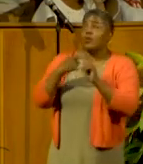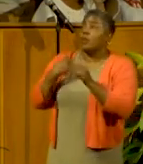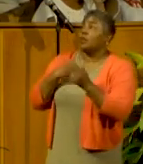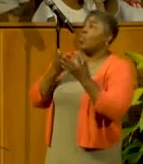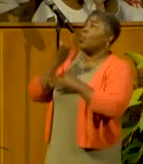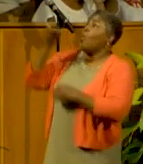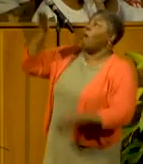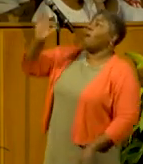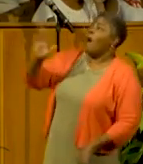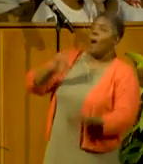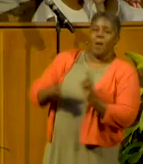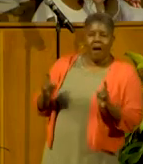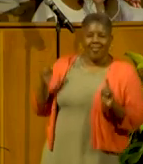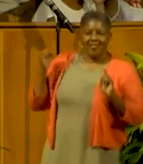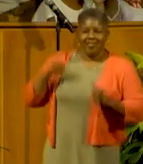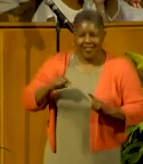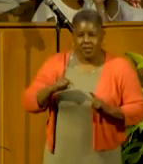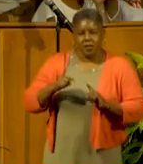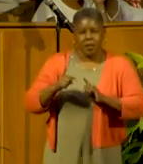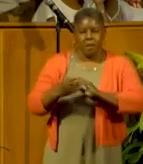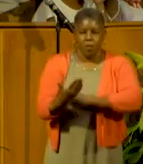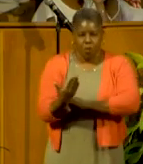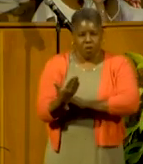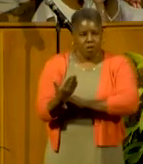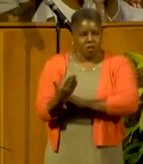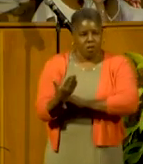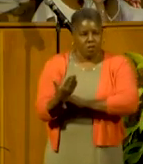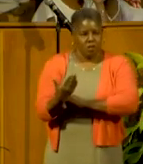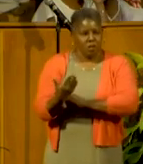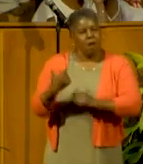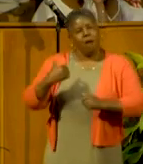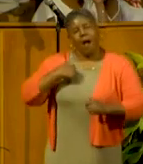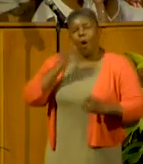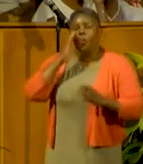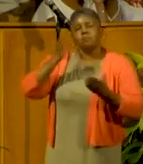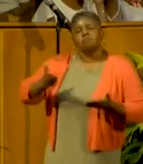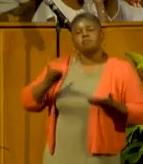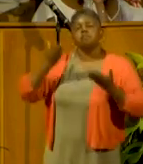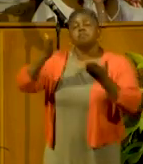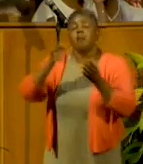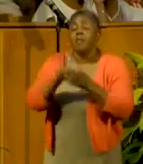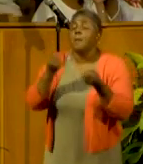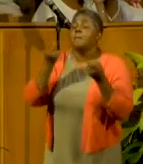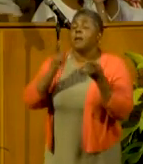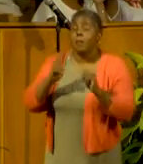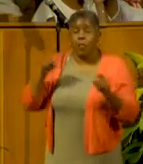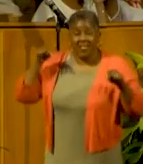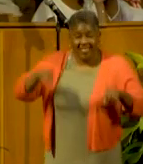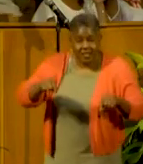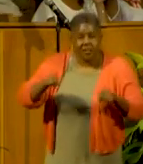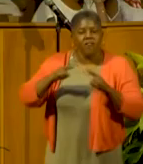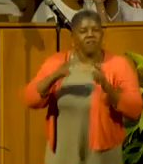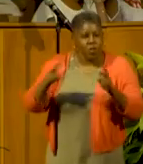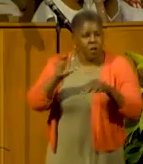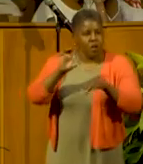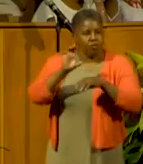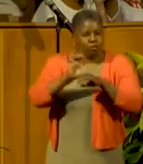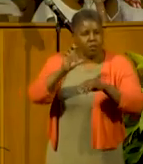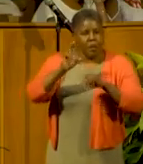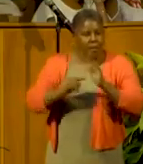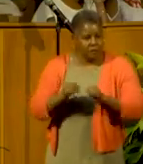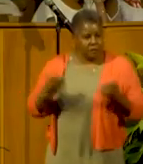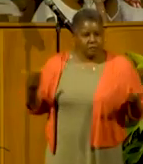God. But this morning, I would suggest to you that many of us in this very